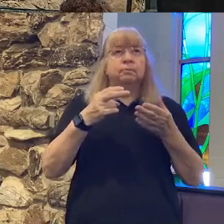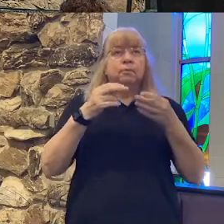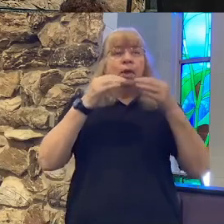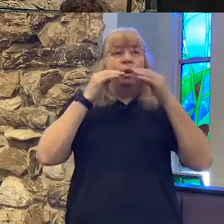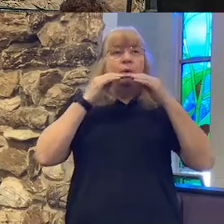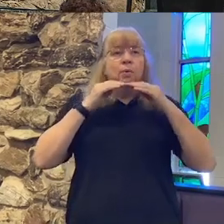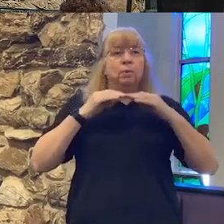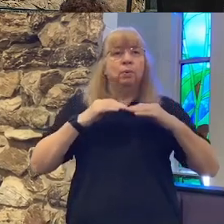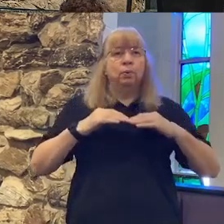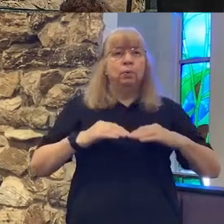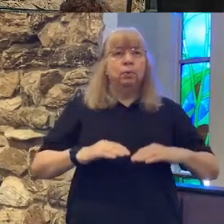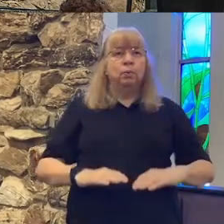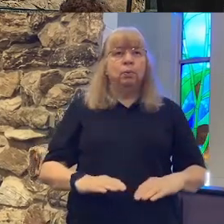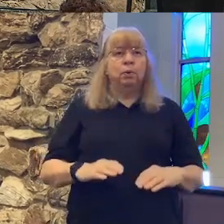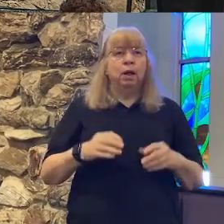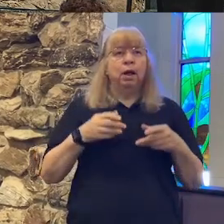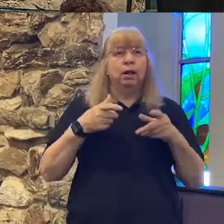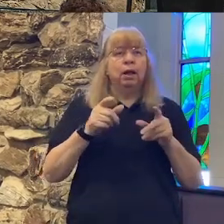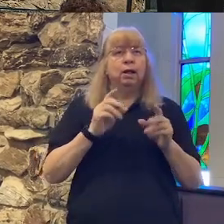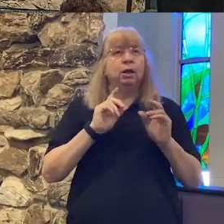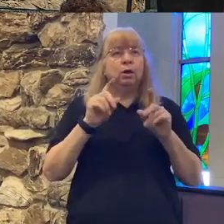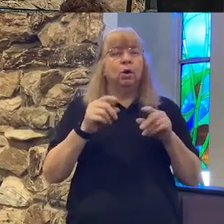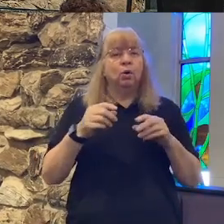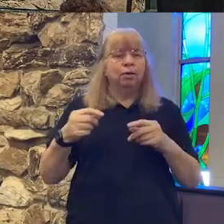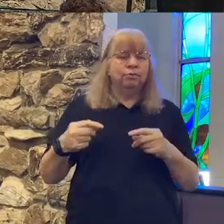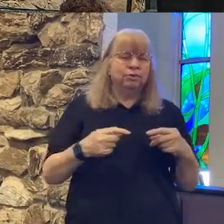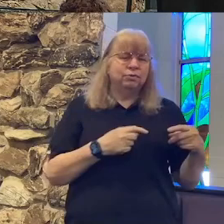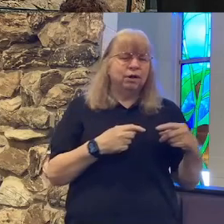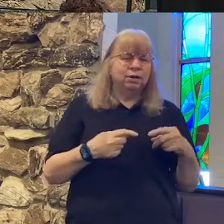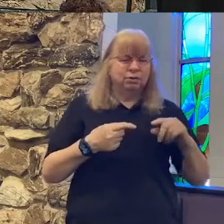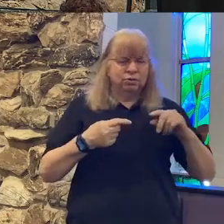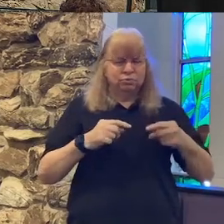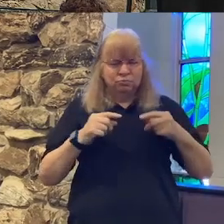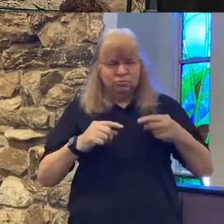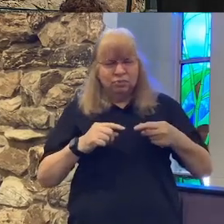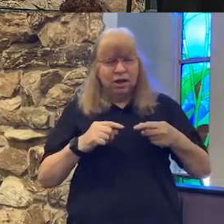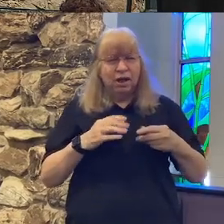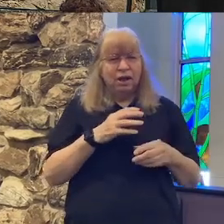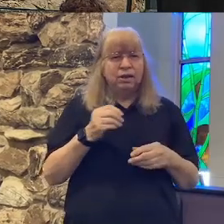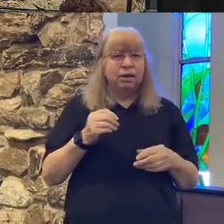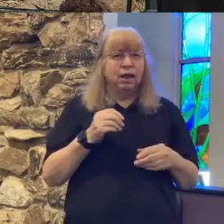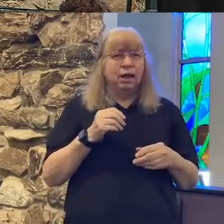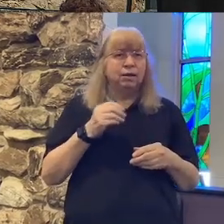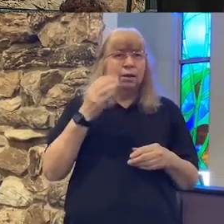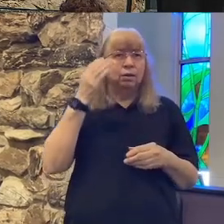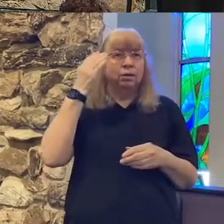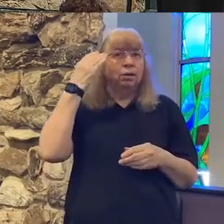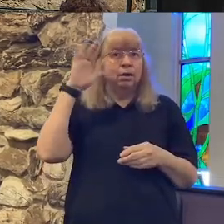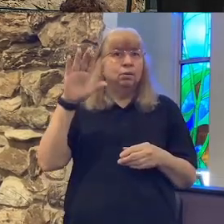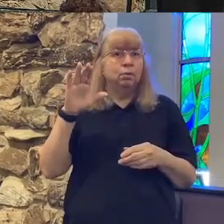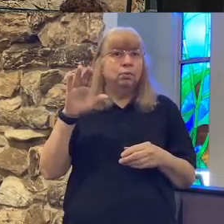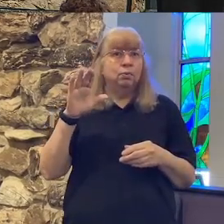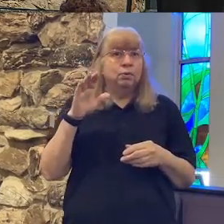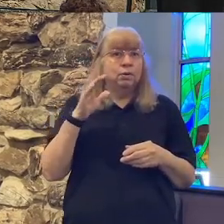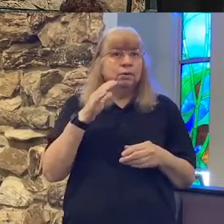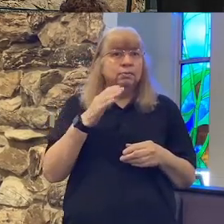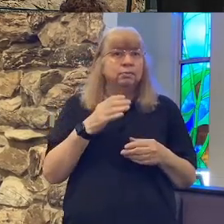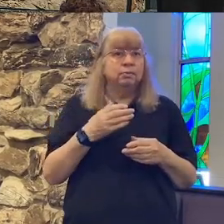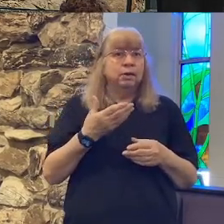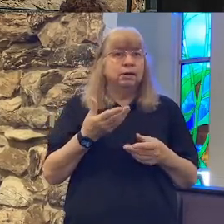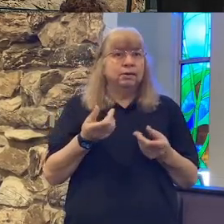letting go of struggles and hurts and pains and unknowns,